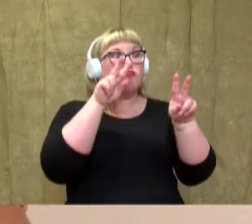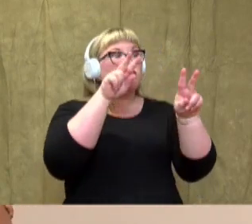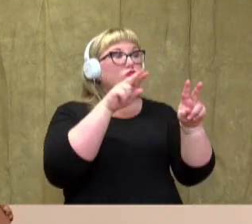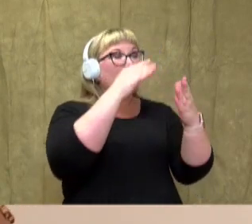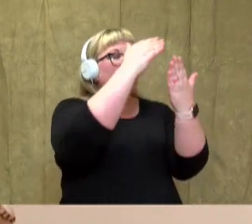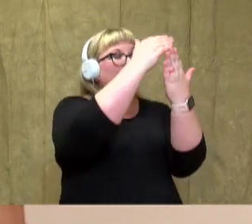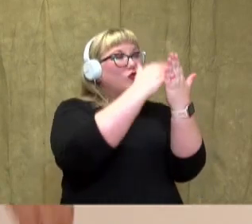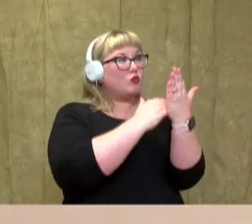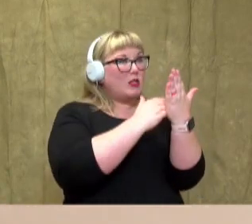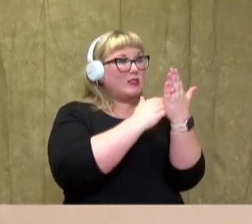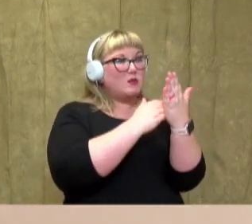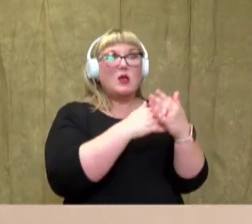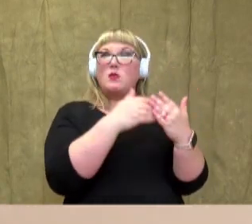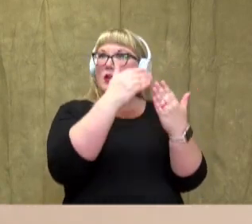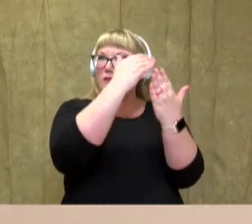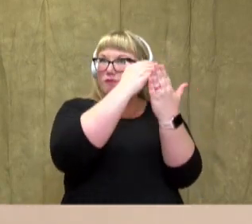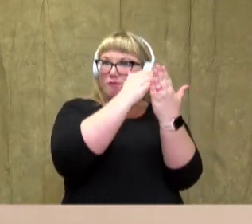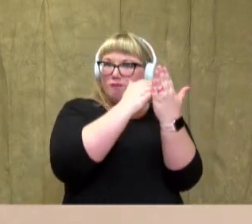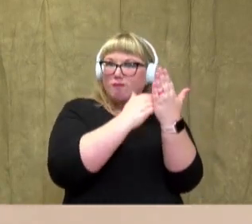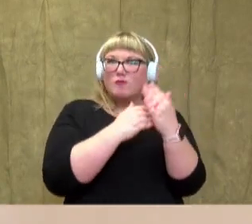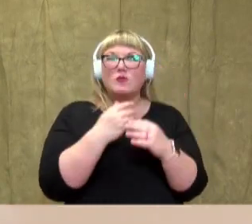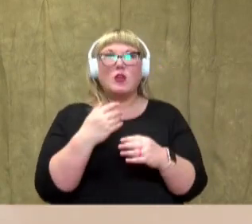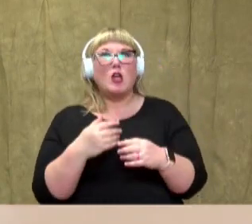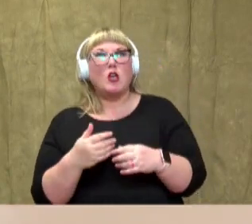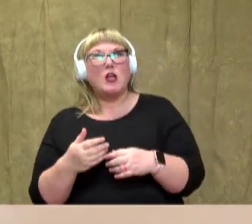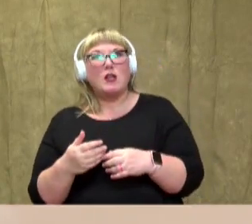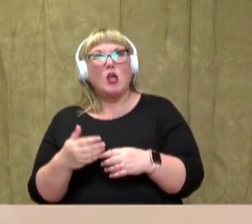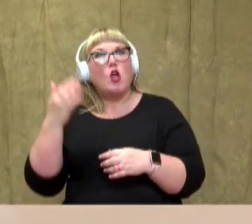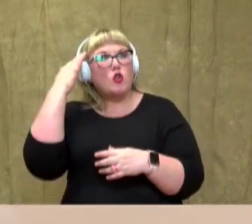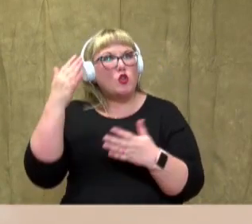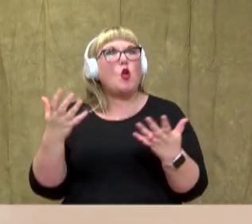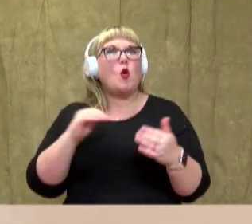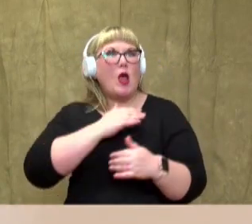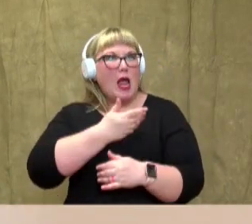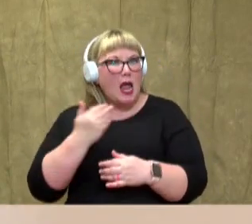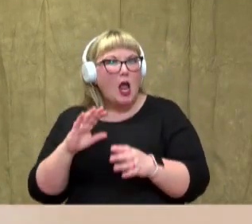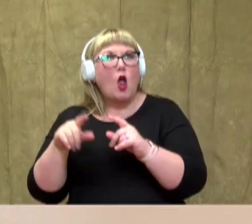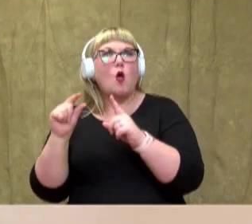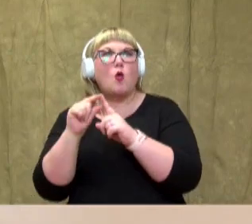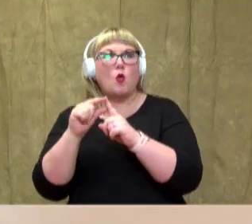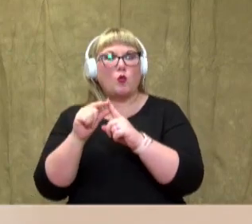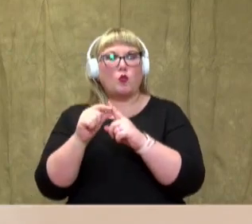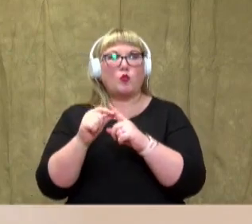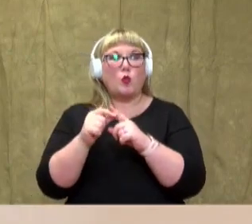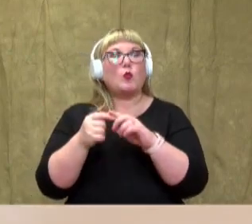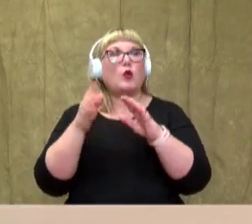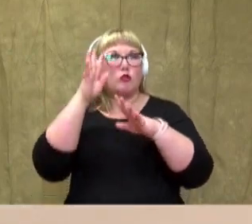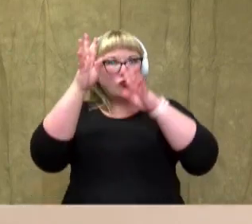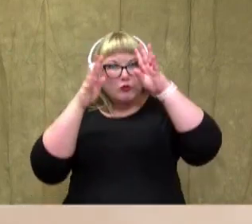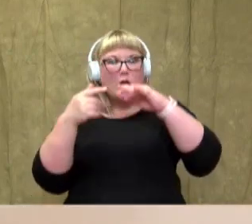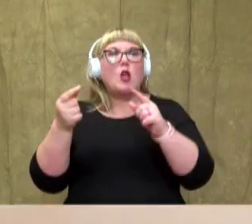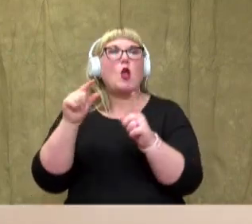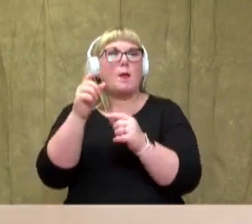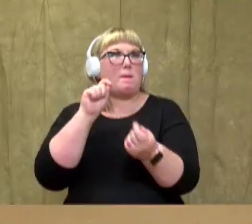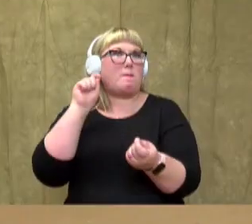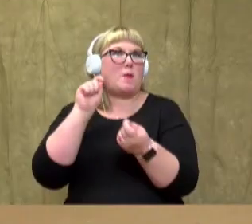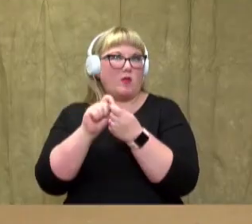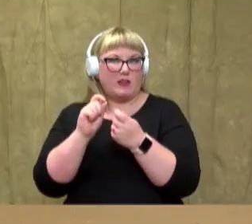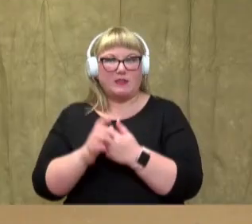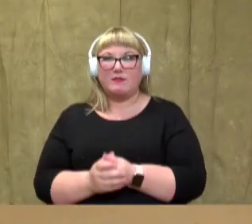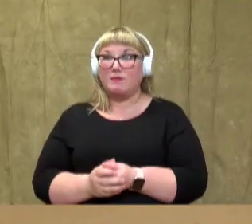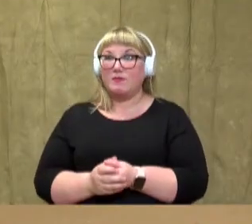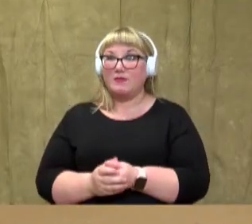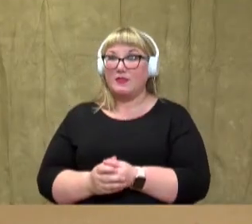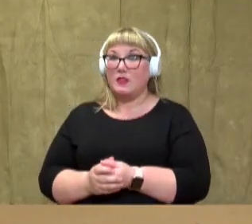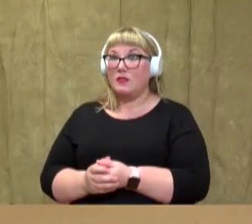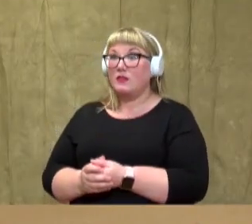our ingredients to make sure that our words are made perfectly. Let's take a look at some of the ingredients that we're going to need.